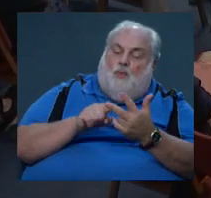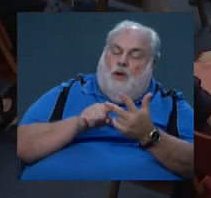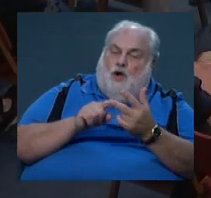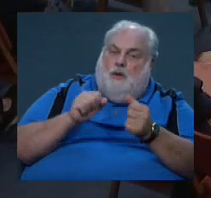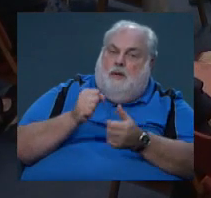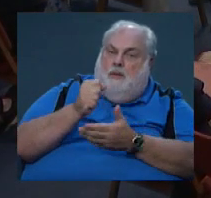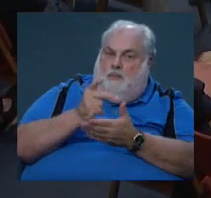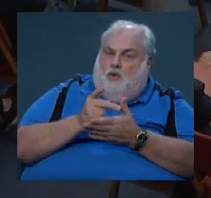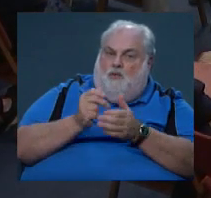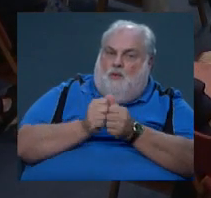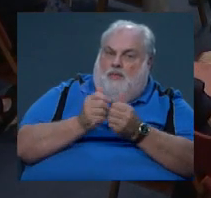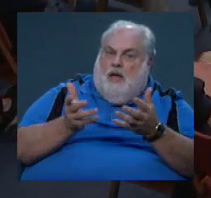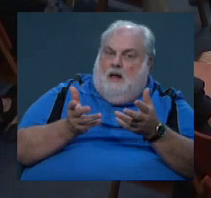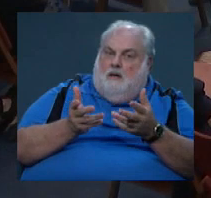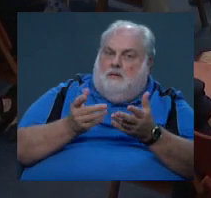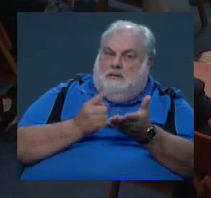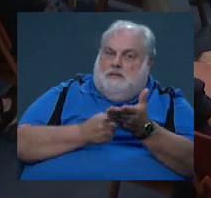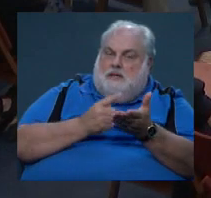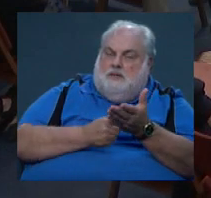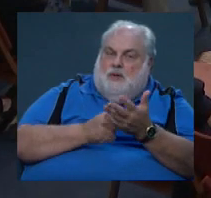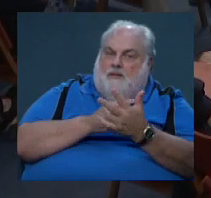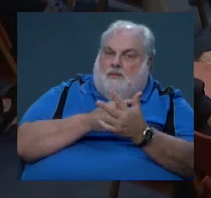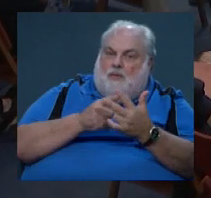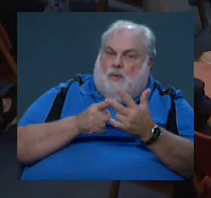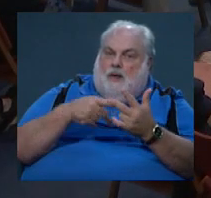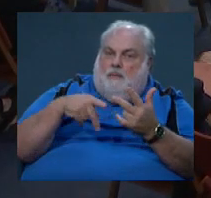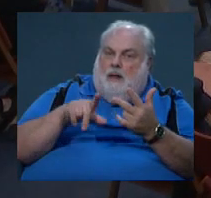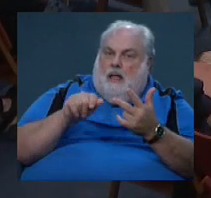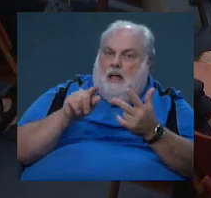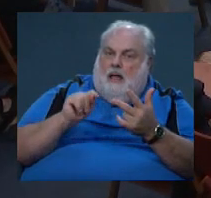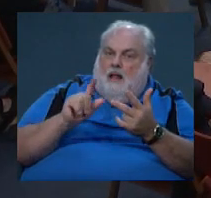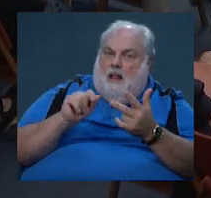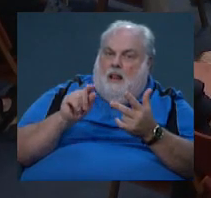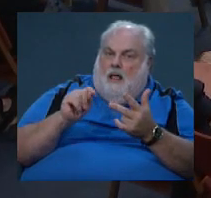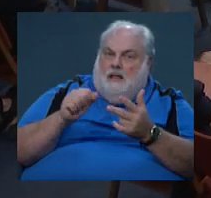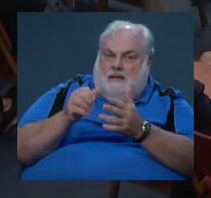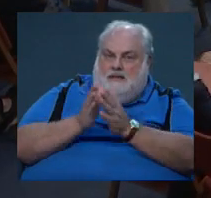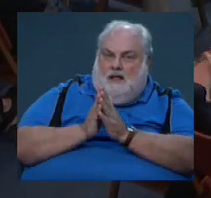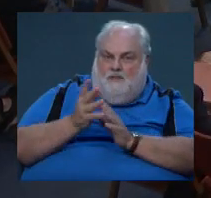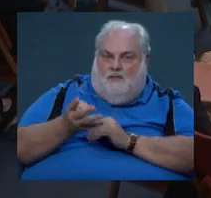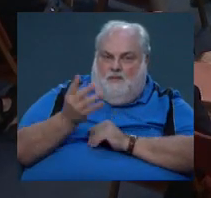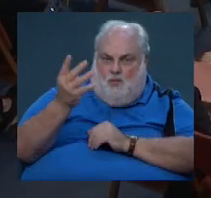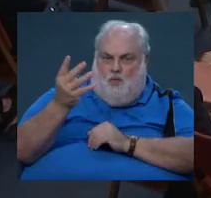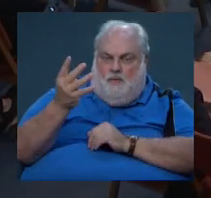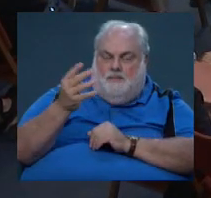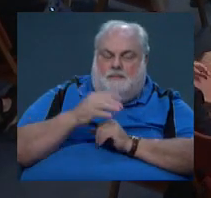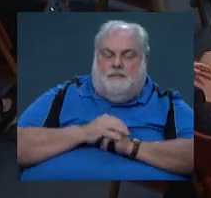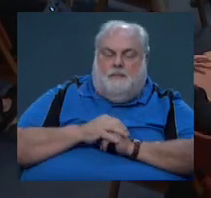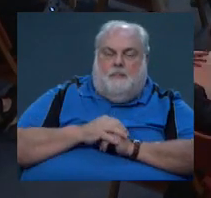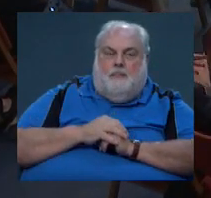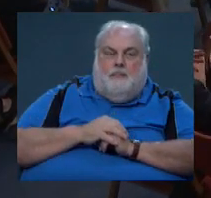approved by right, because you have 3 platted lots. Okay. I'll